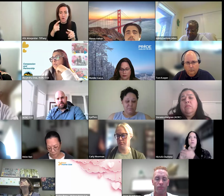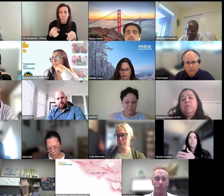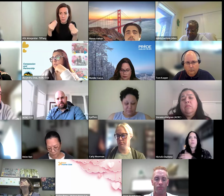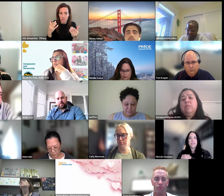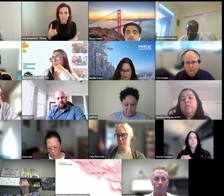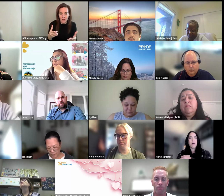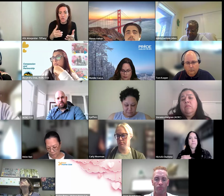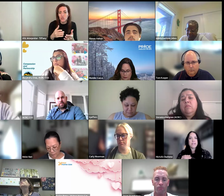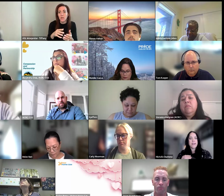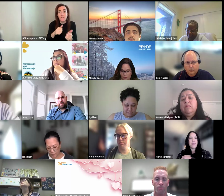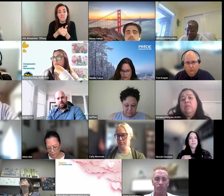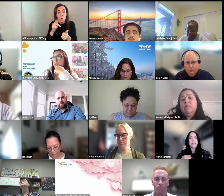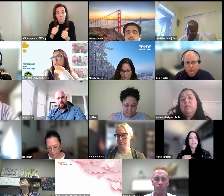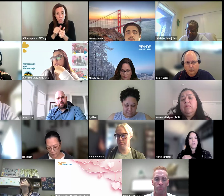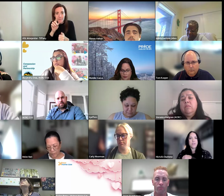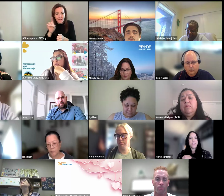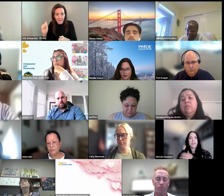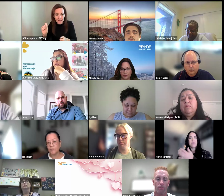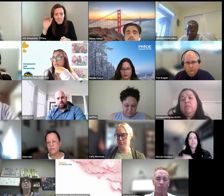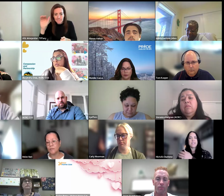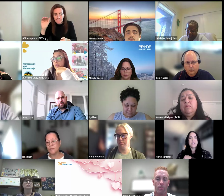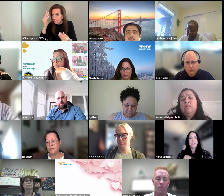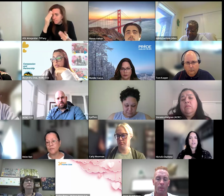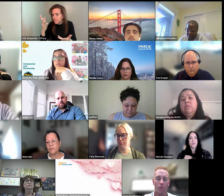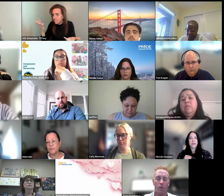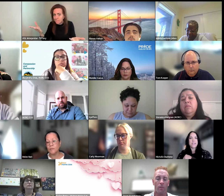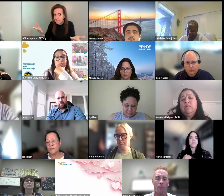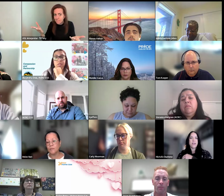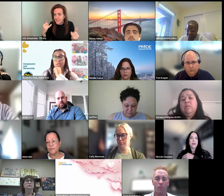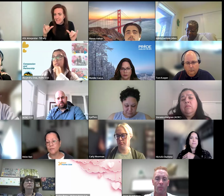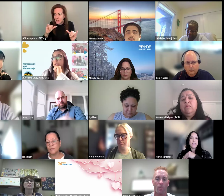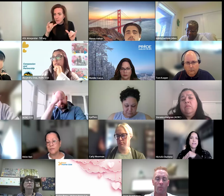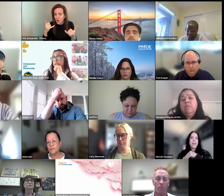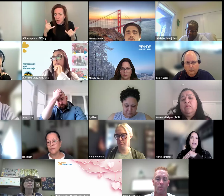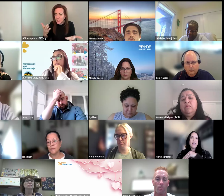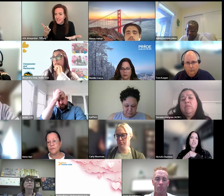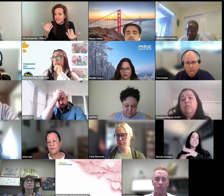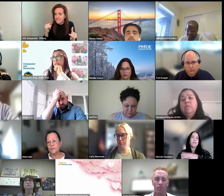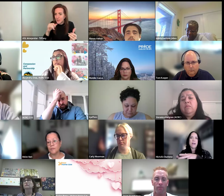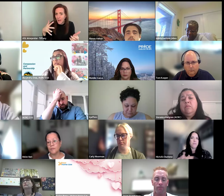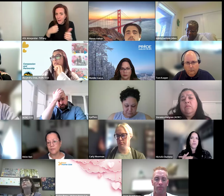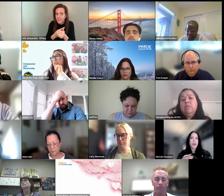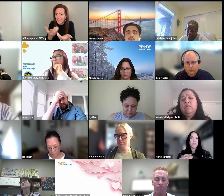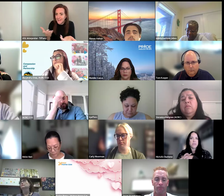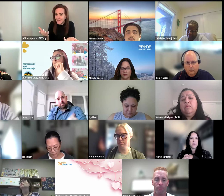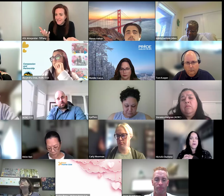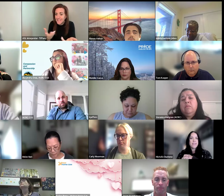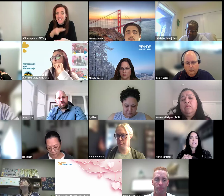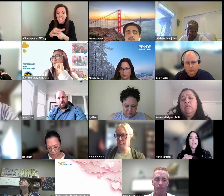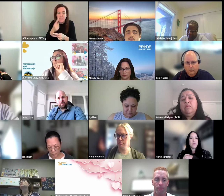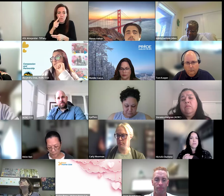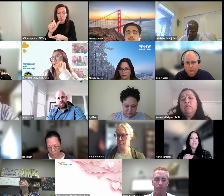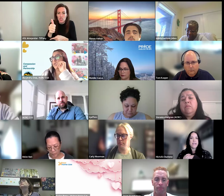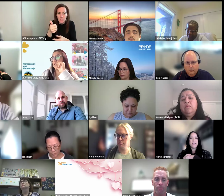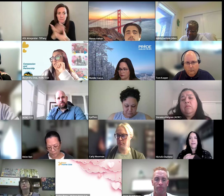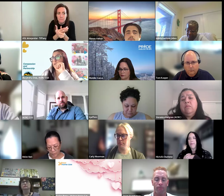providers. Follow up with the department to let them know that it's still not current and still not updated, and just keep that for your record.